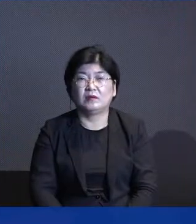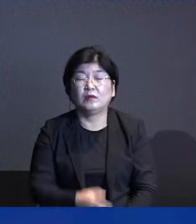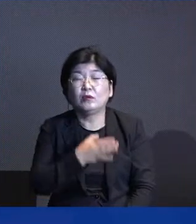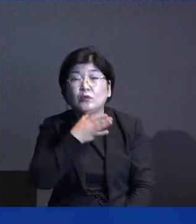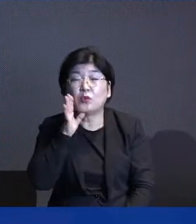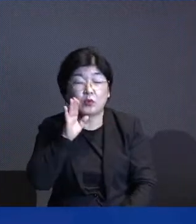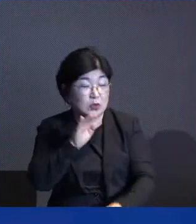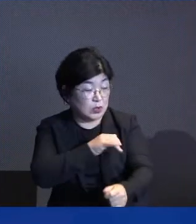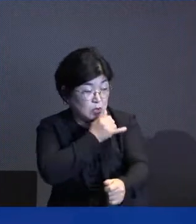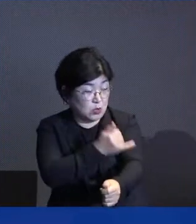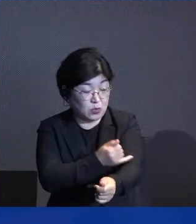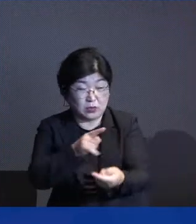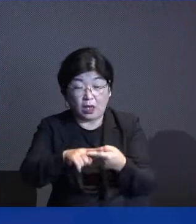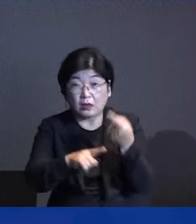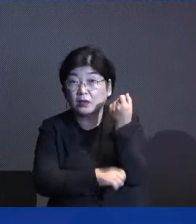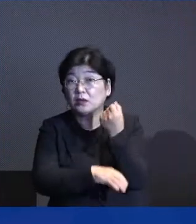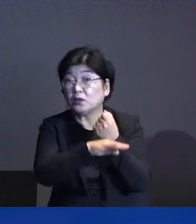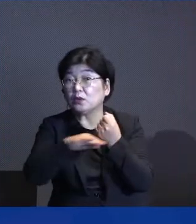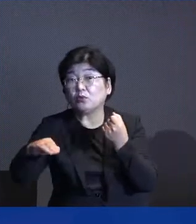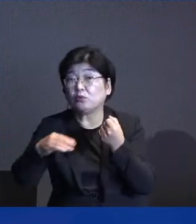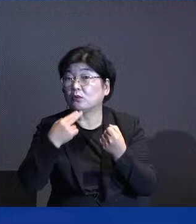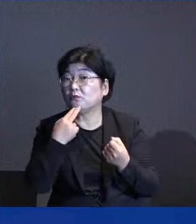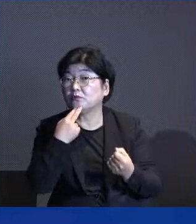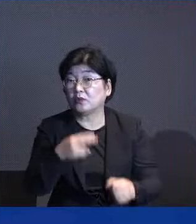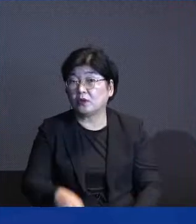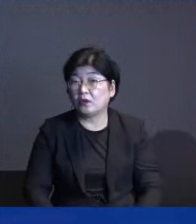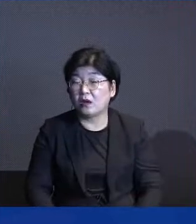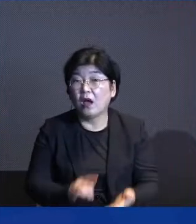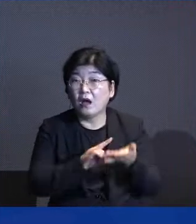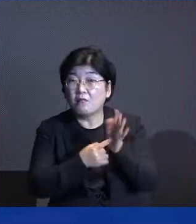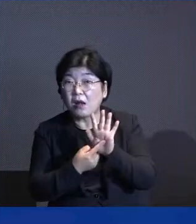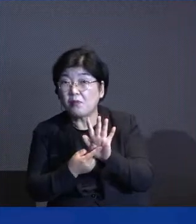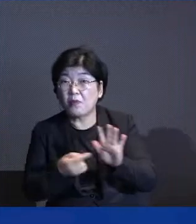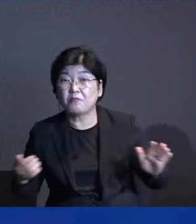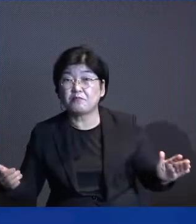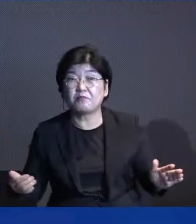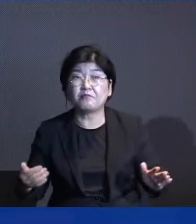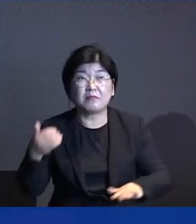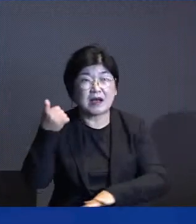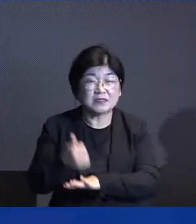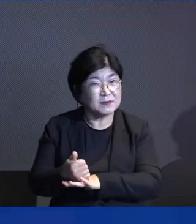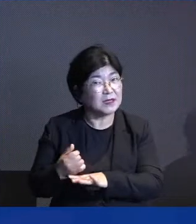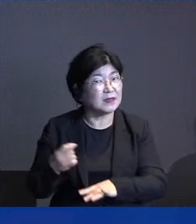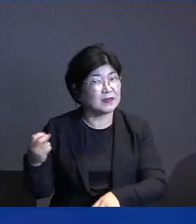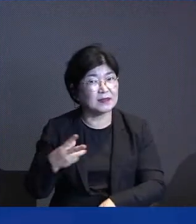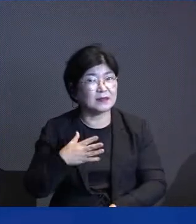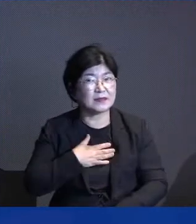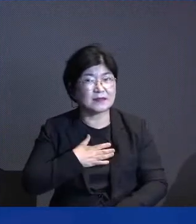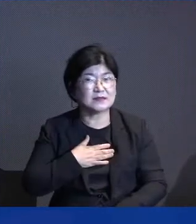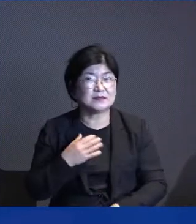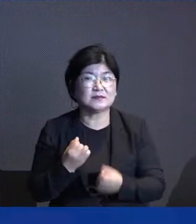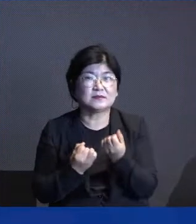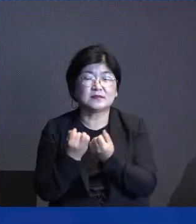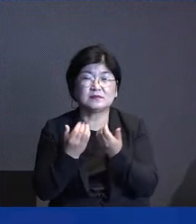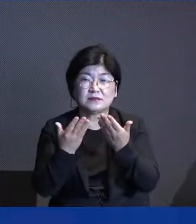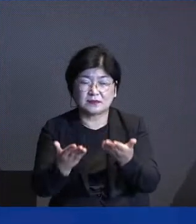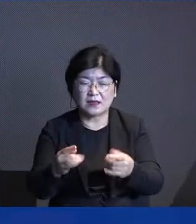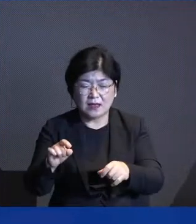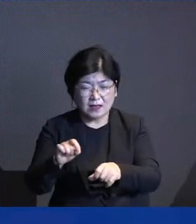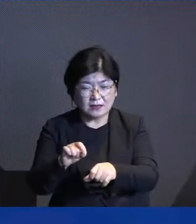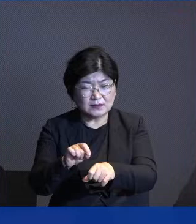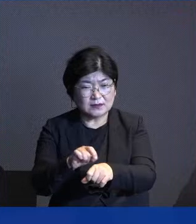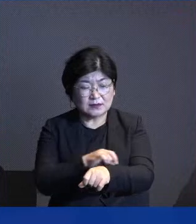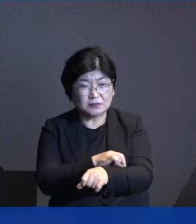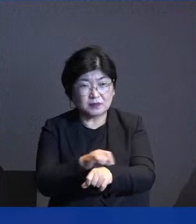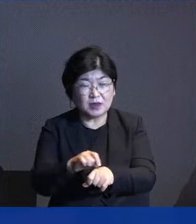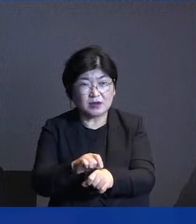be coming to this in the end of my presentation, how we have been campaigning for a specific convention, a United